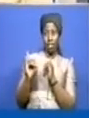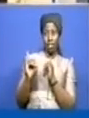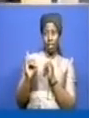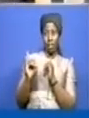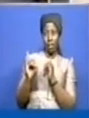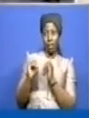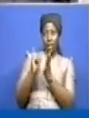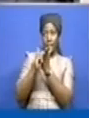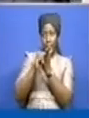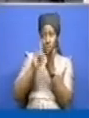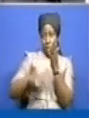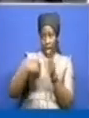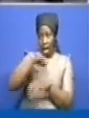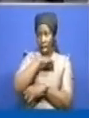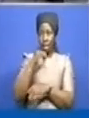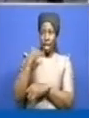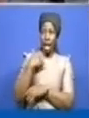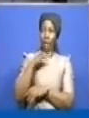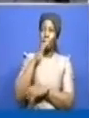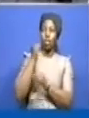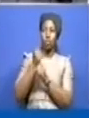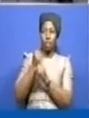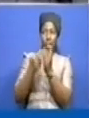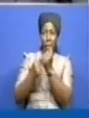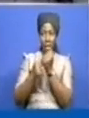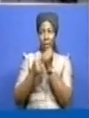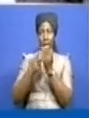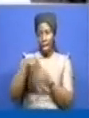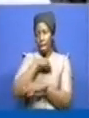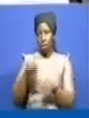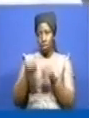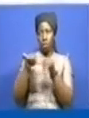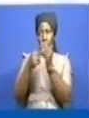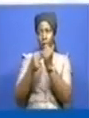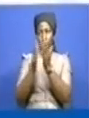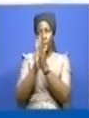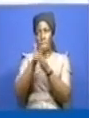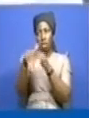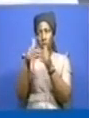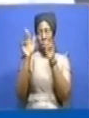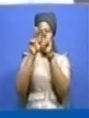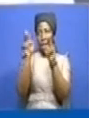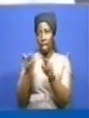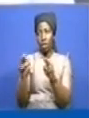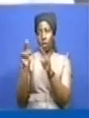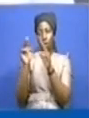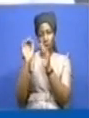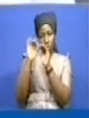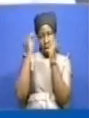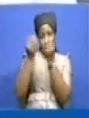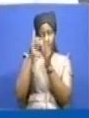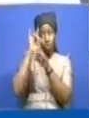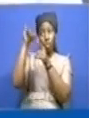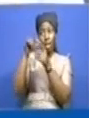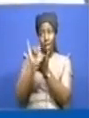and that is what we have been partnering with, and we will continue to partner with all international organizations towards that. And ultimately,